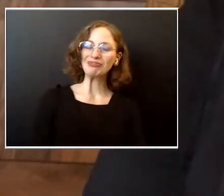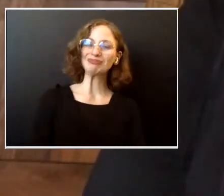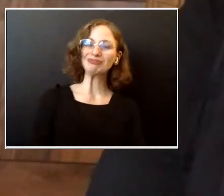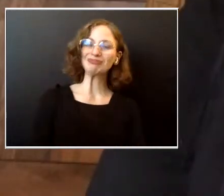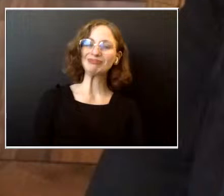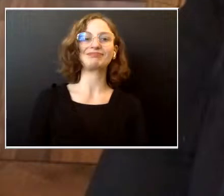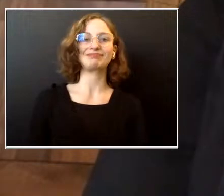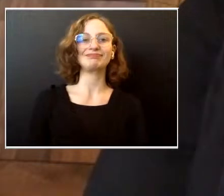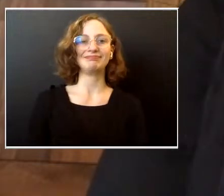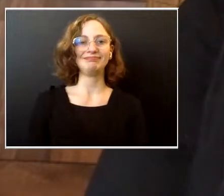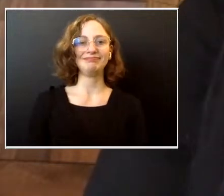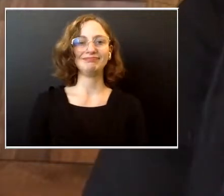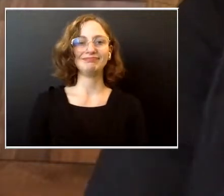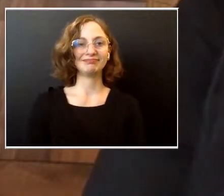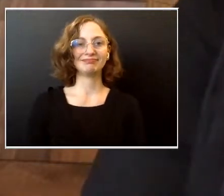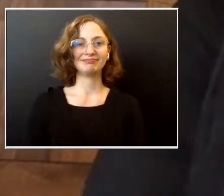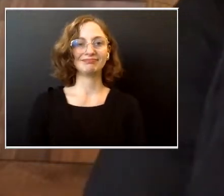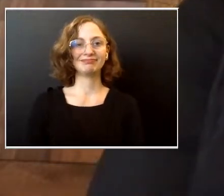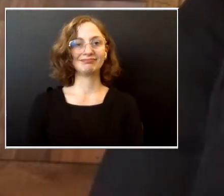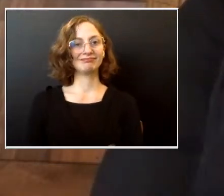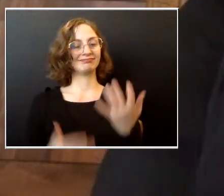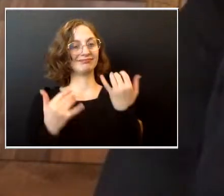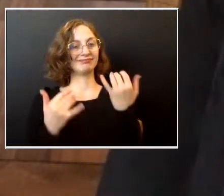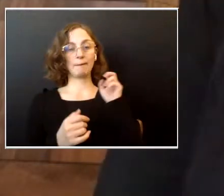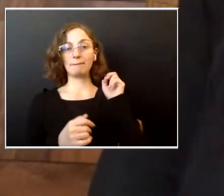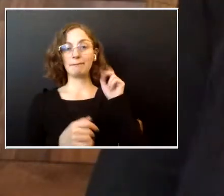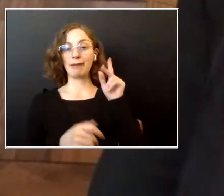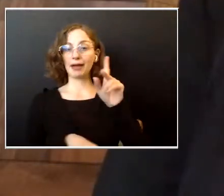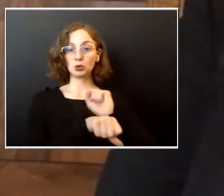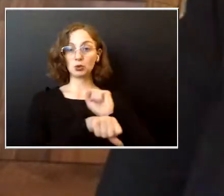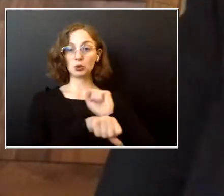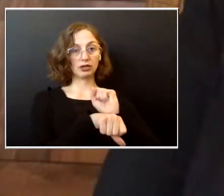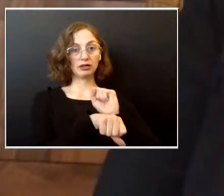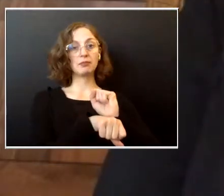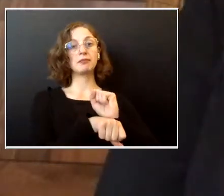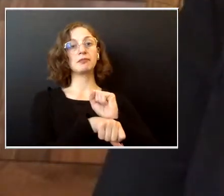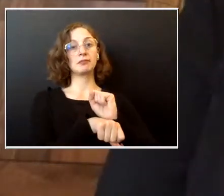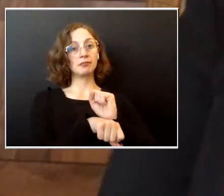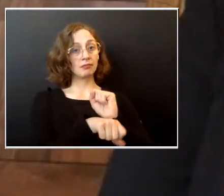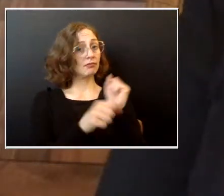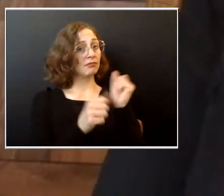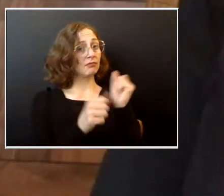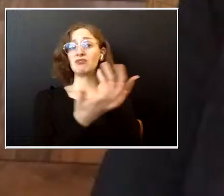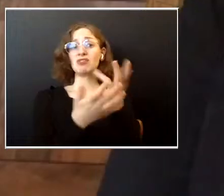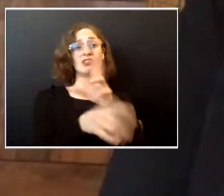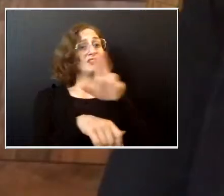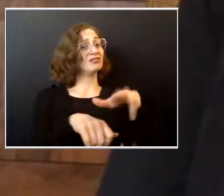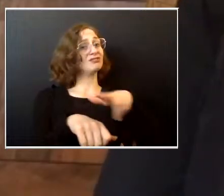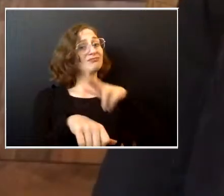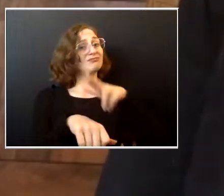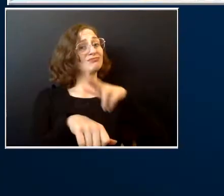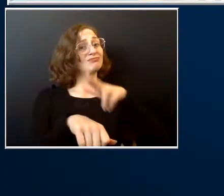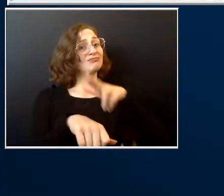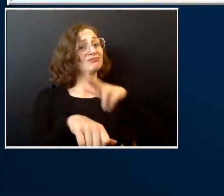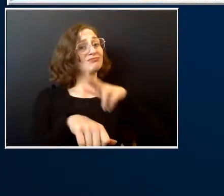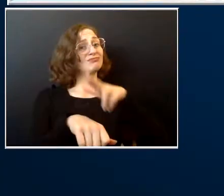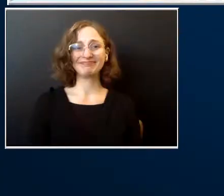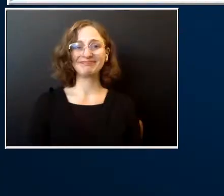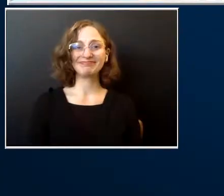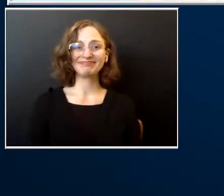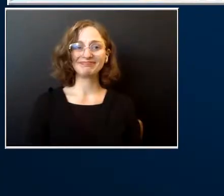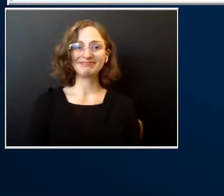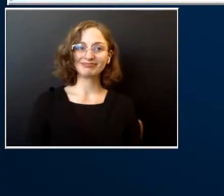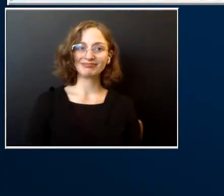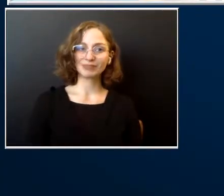I back to work. So, yeah, everything's normal again. Did you start